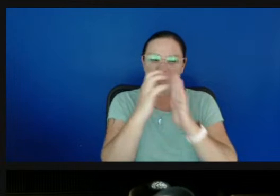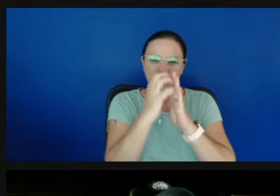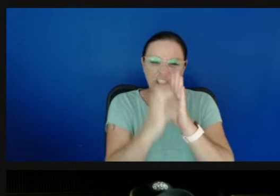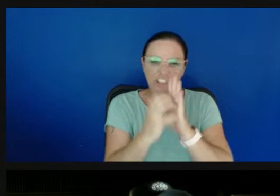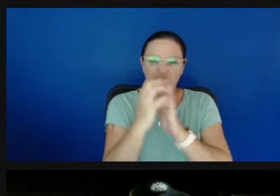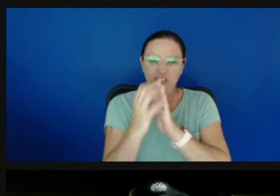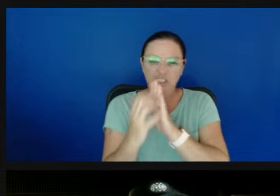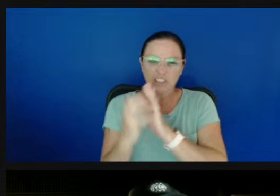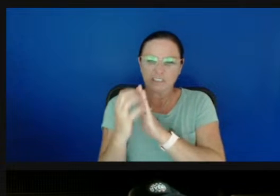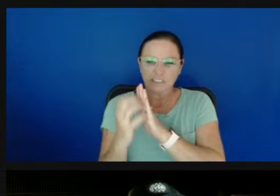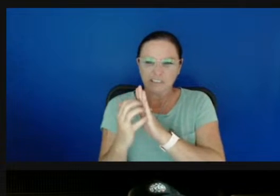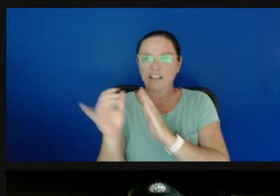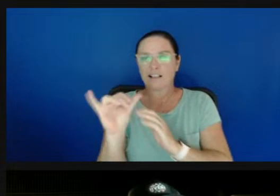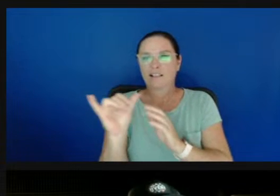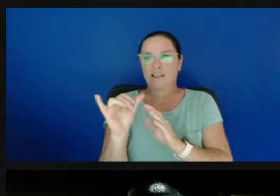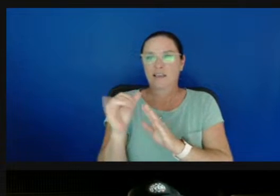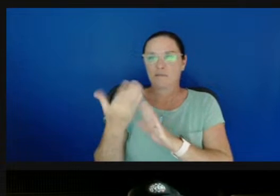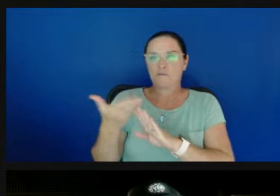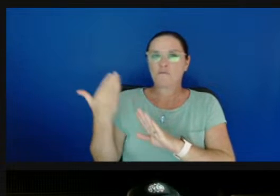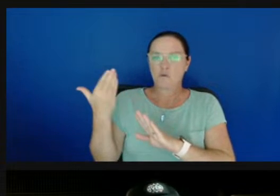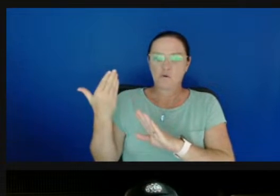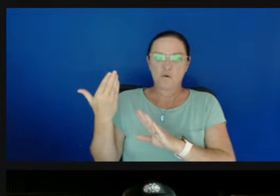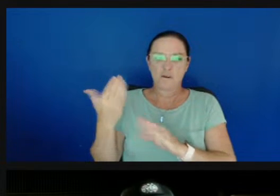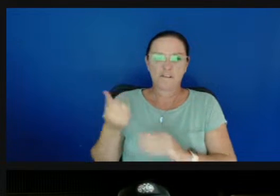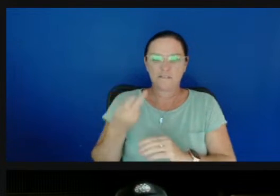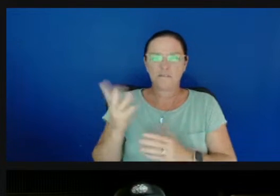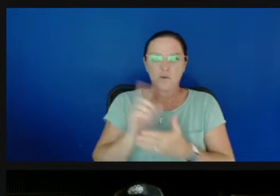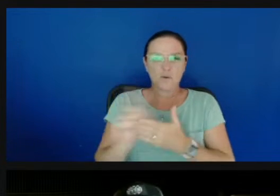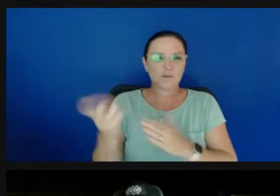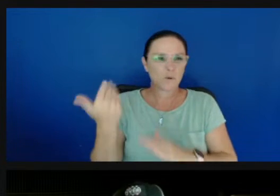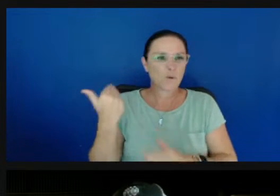time and space as they were a couple weeks ago,